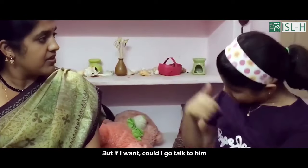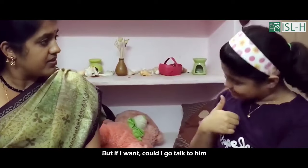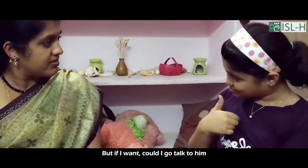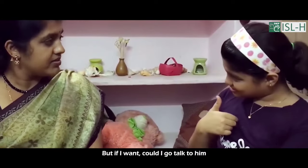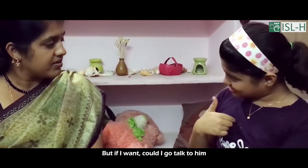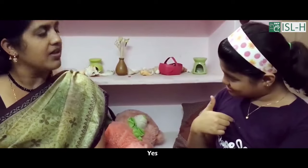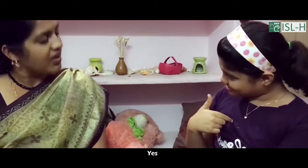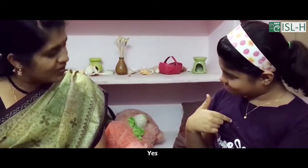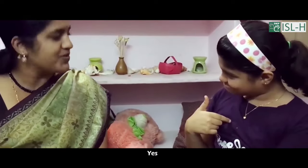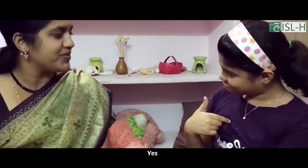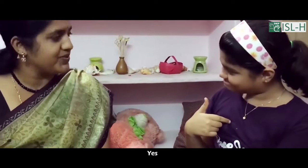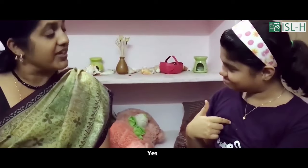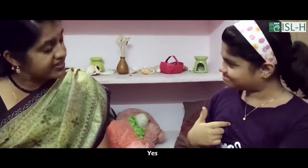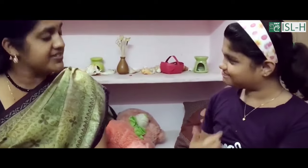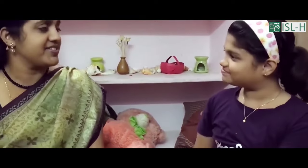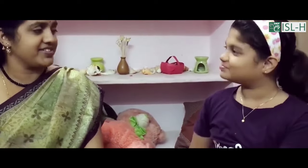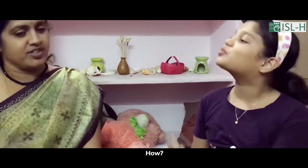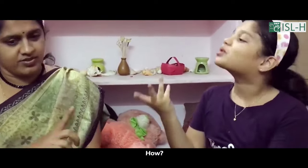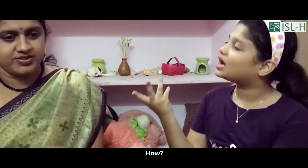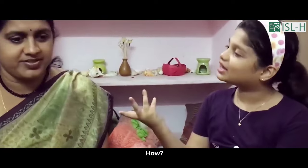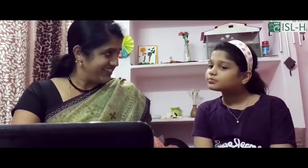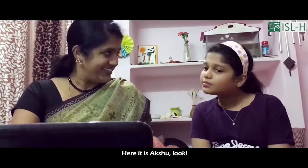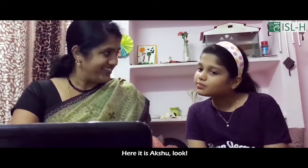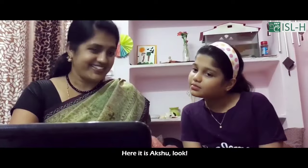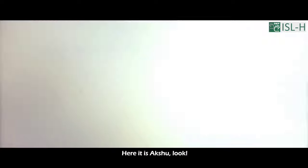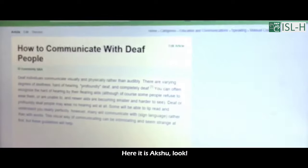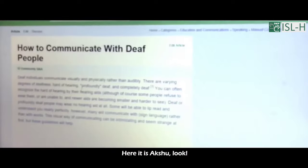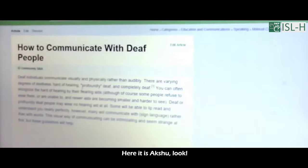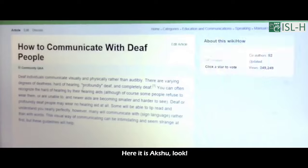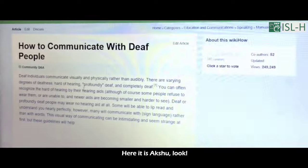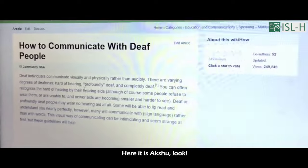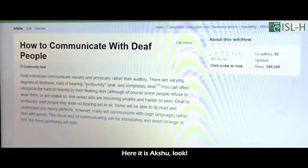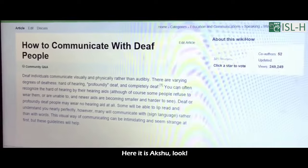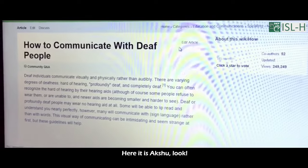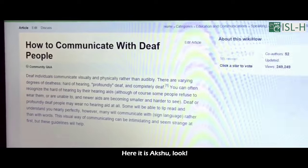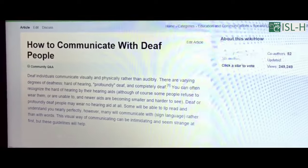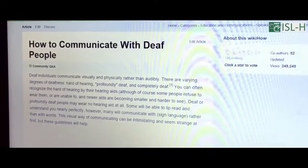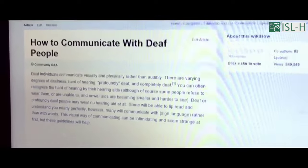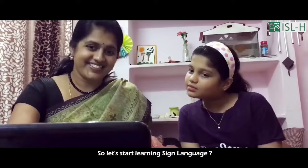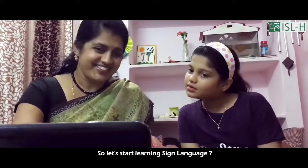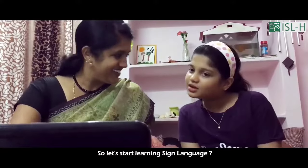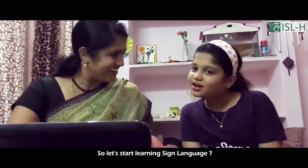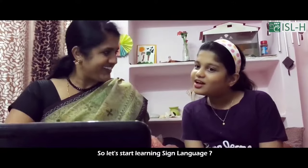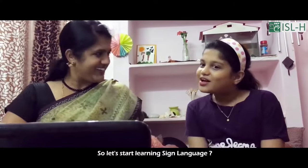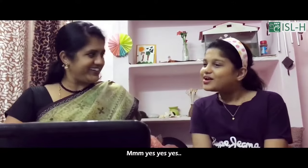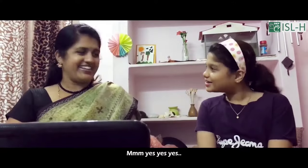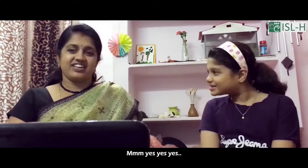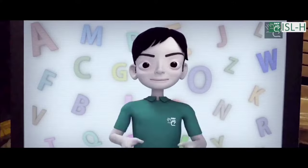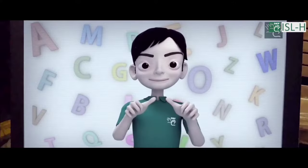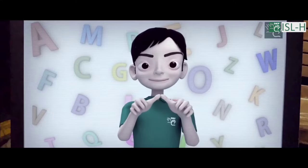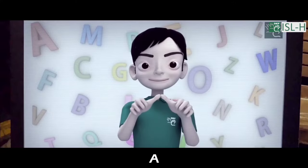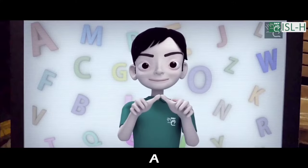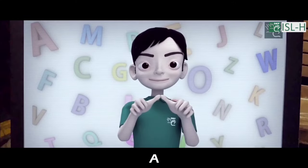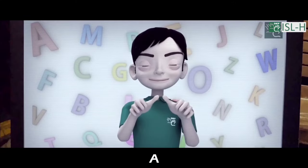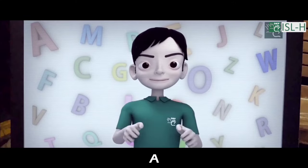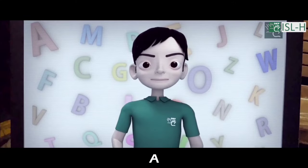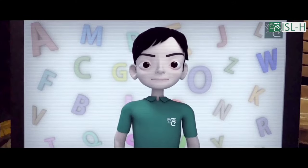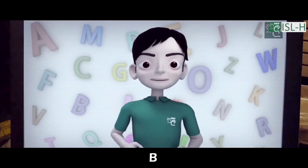But if I want, could I go talk to him? Yes. How? Here it is, Akshu. Look. So let's start learning sign